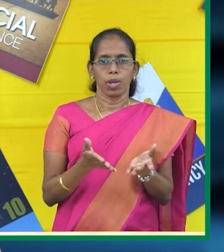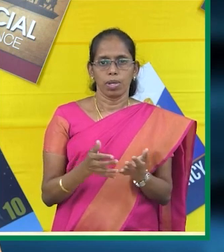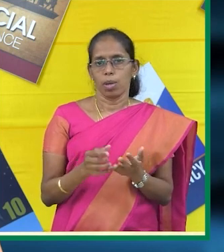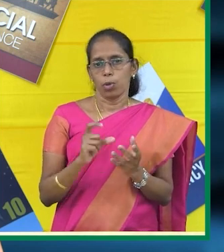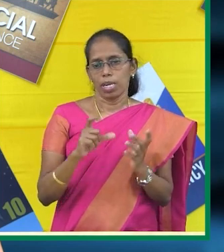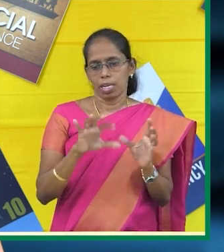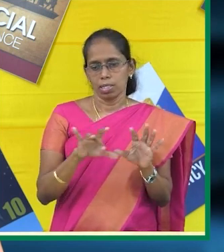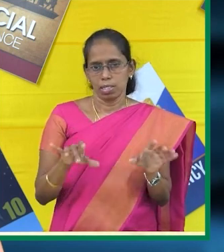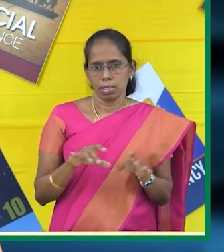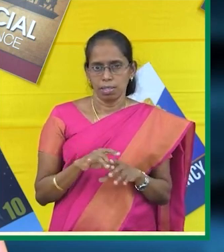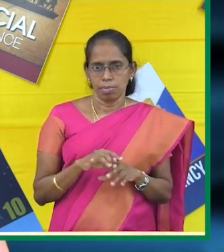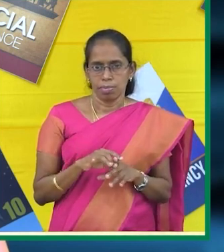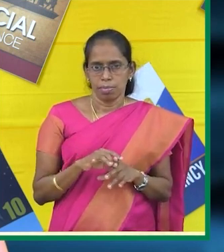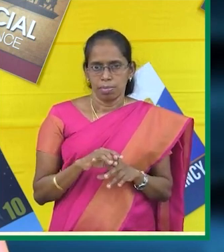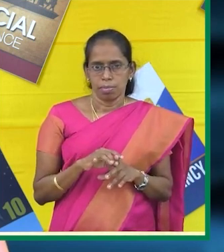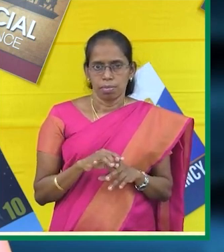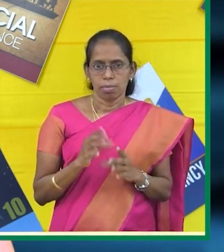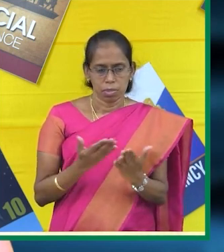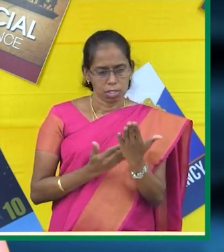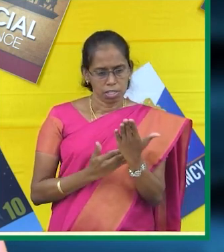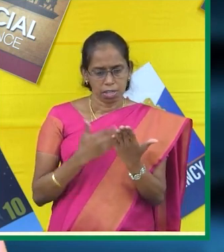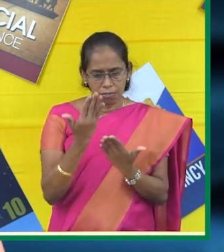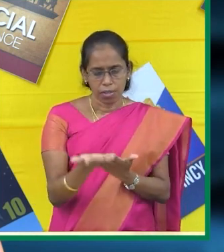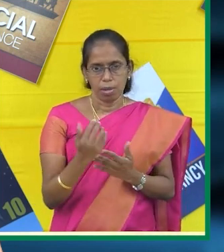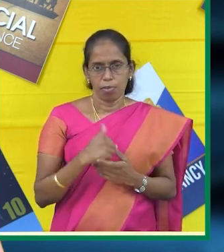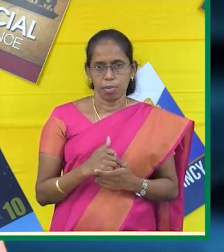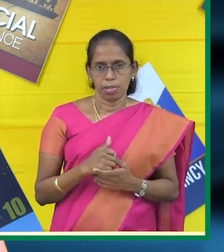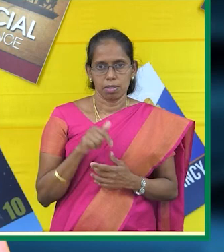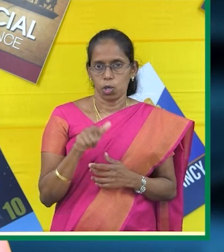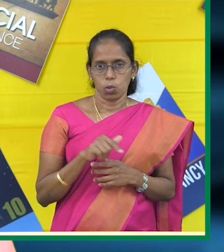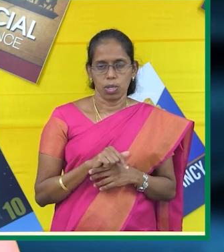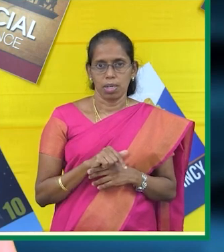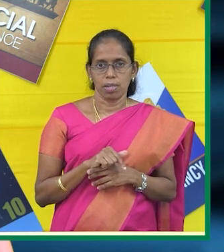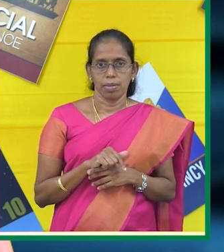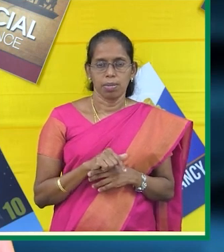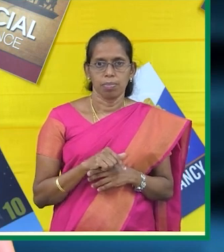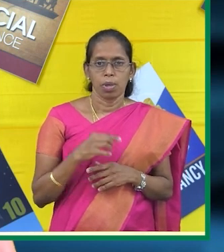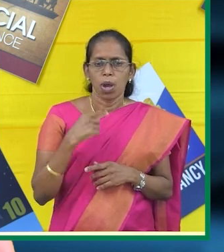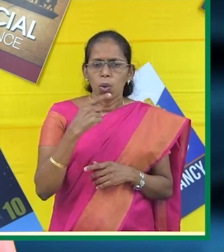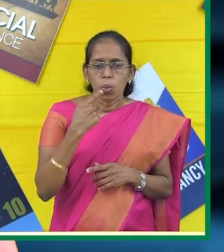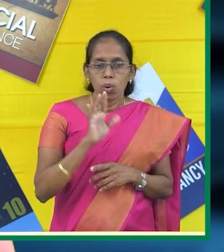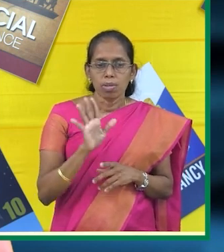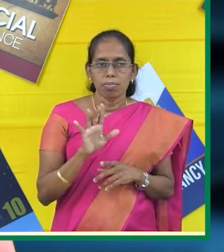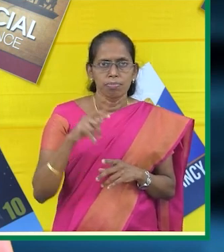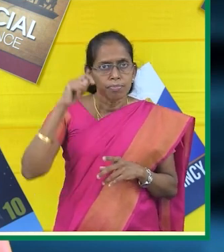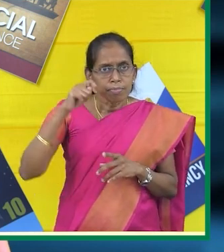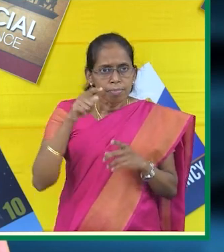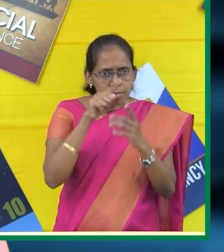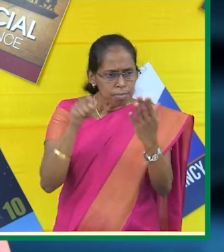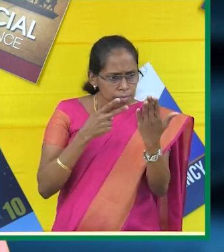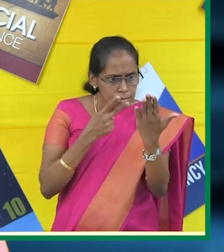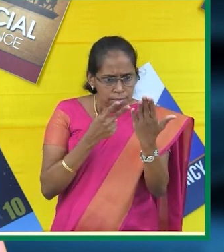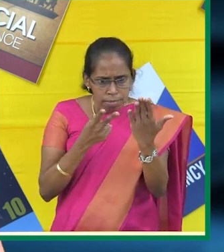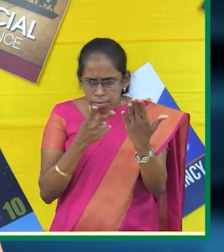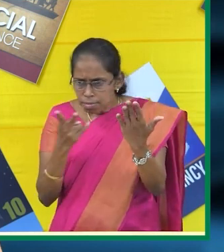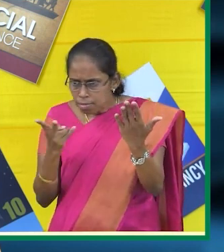commutators. They just give the information not only orally, they give video clippings of all